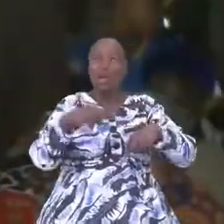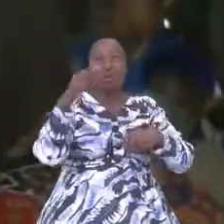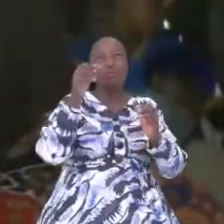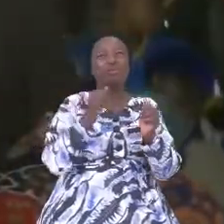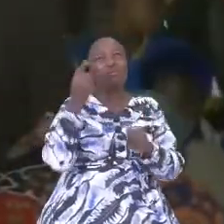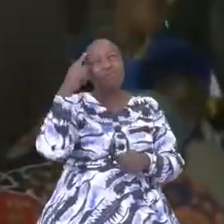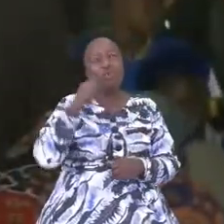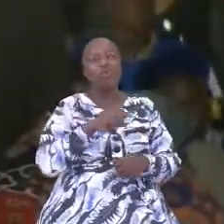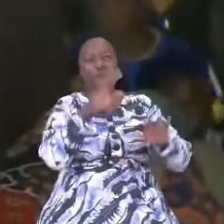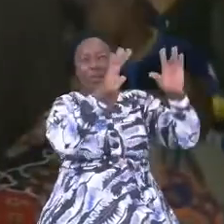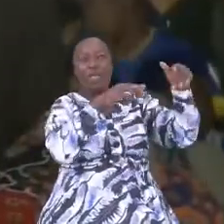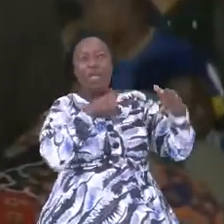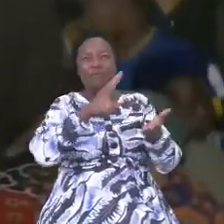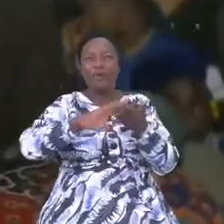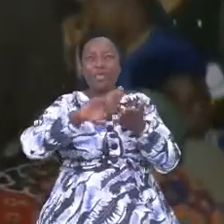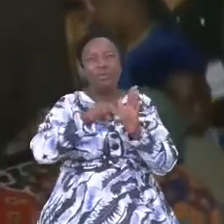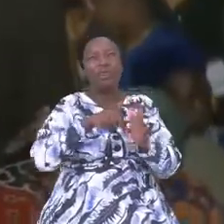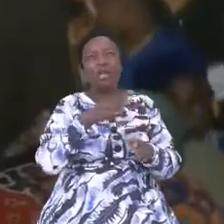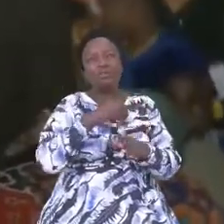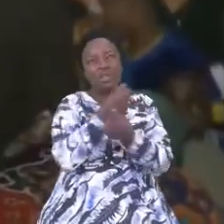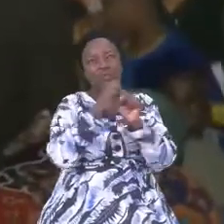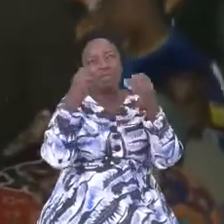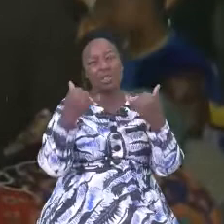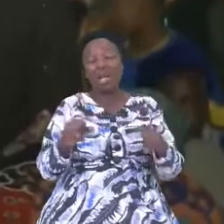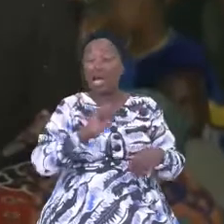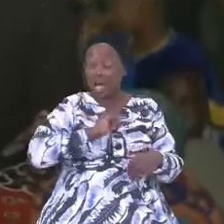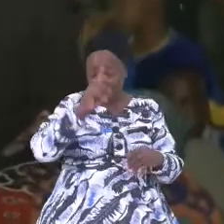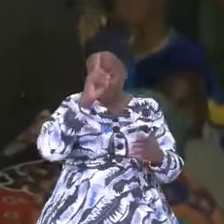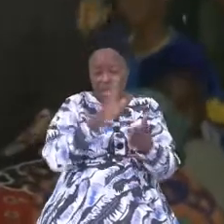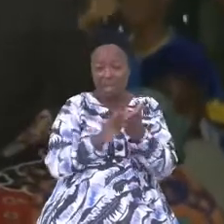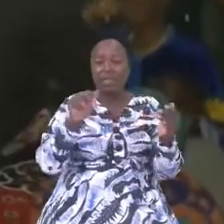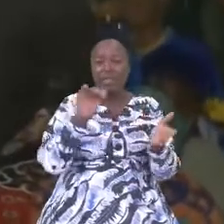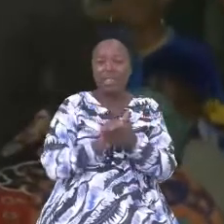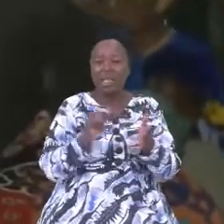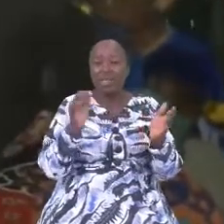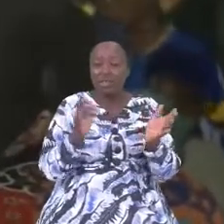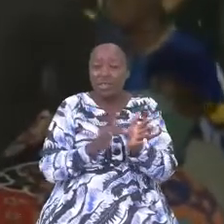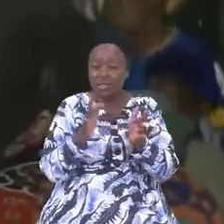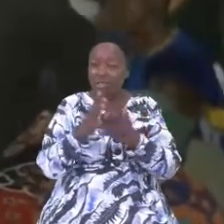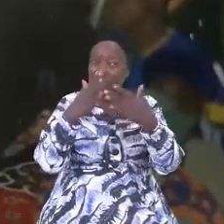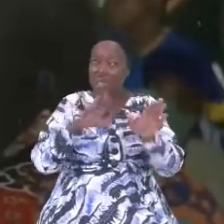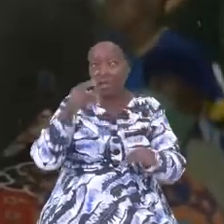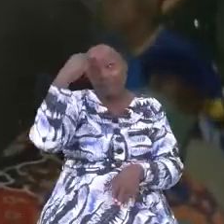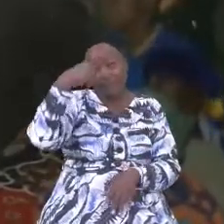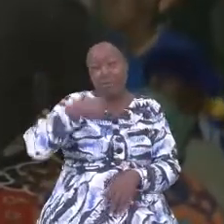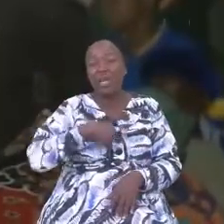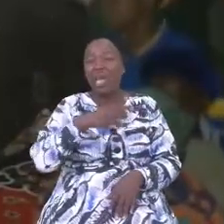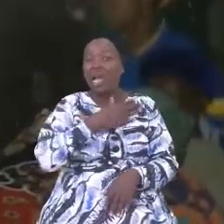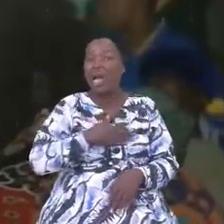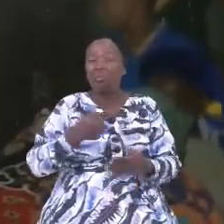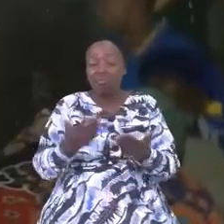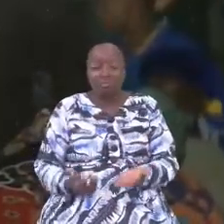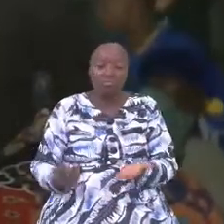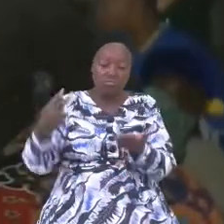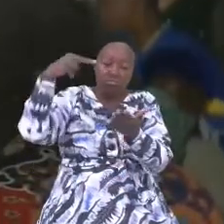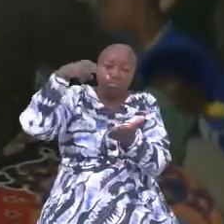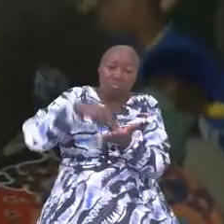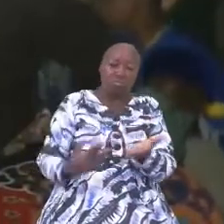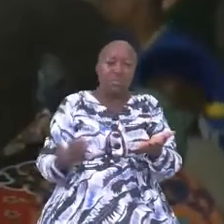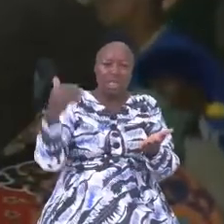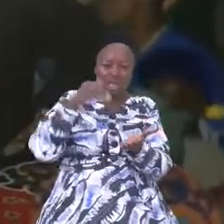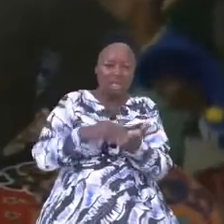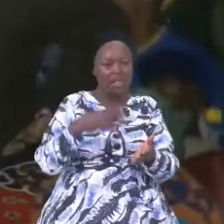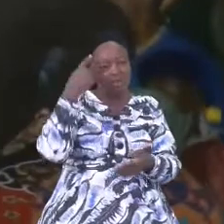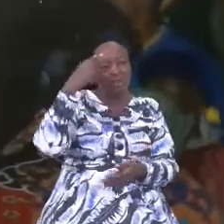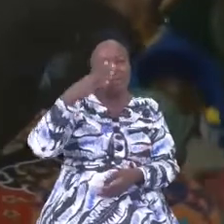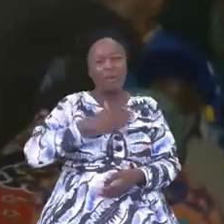your salvation now. I believe that Jesus died for me, and he rose again for